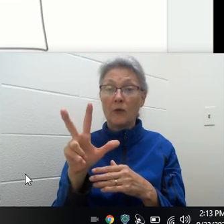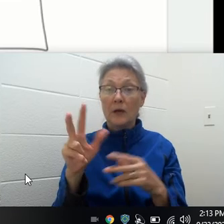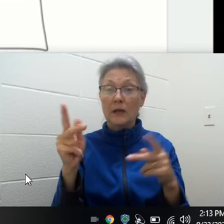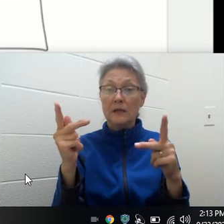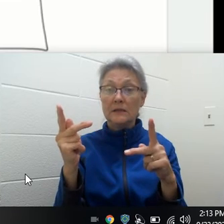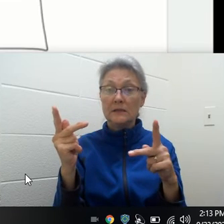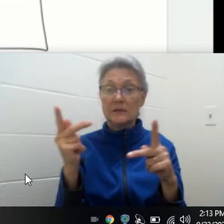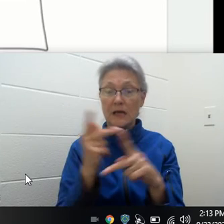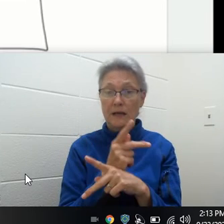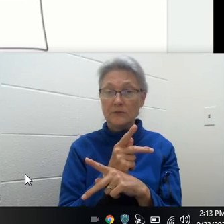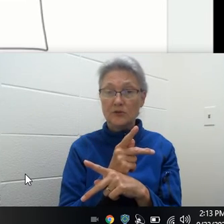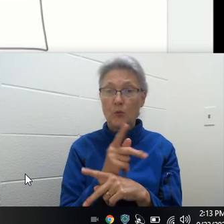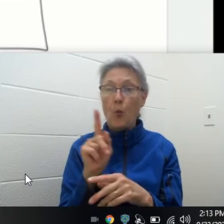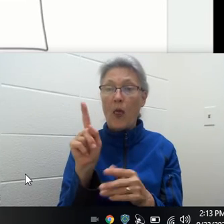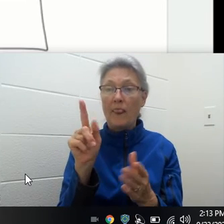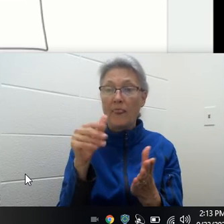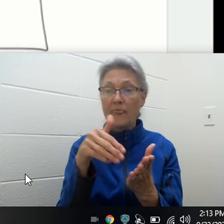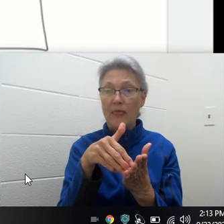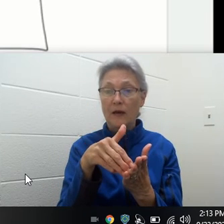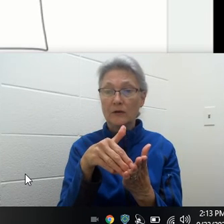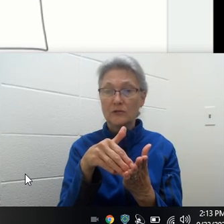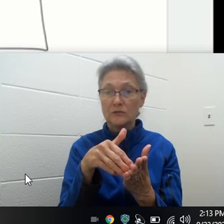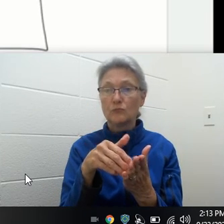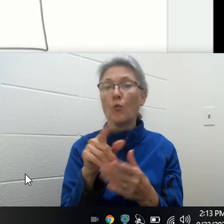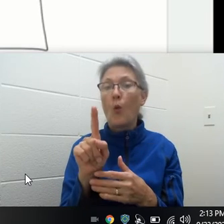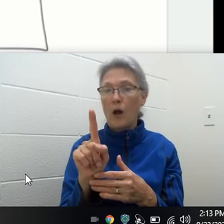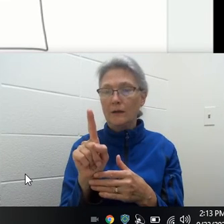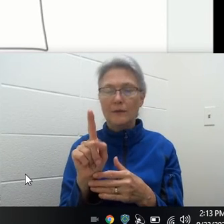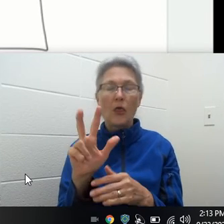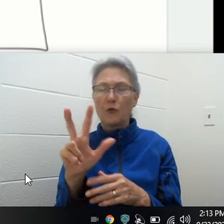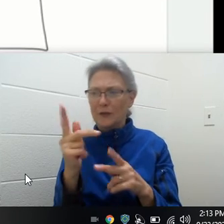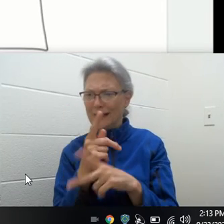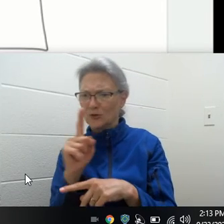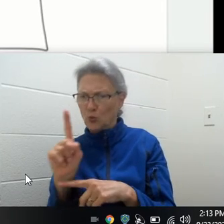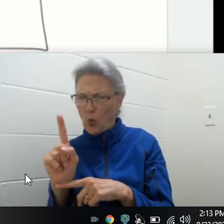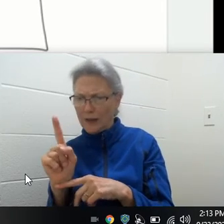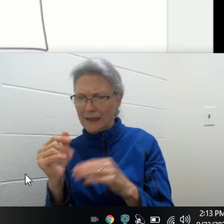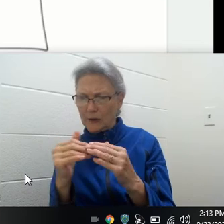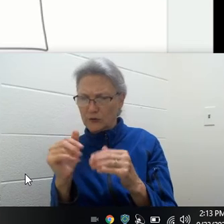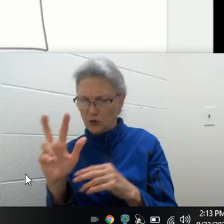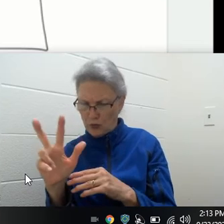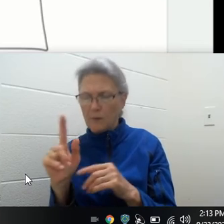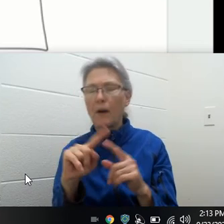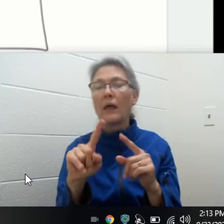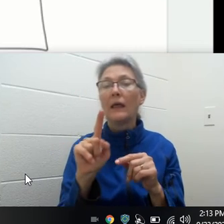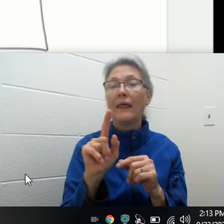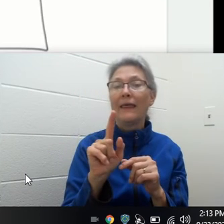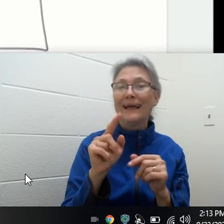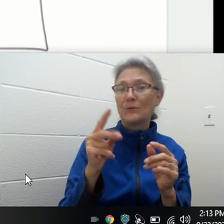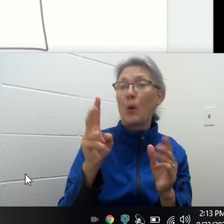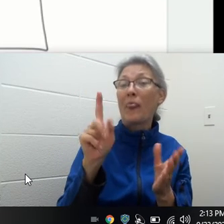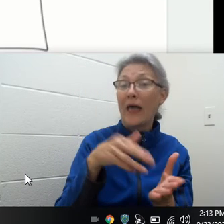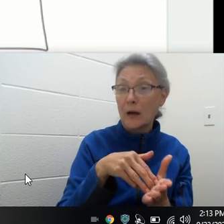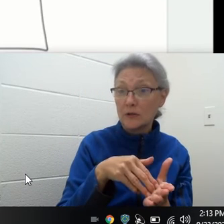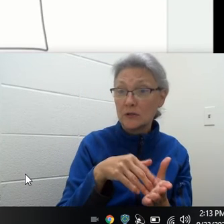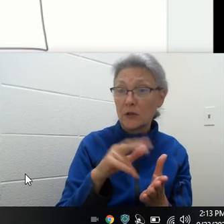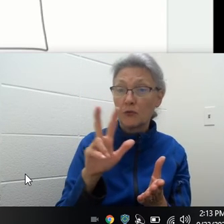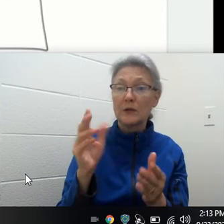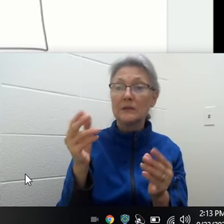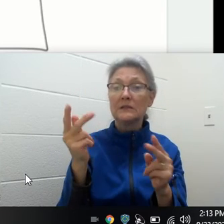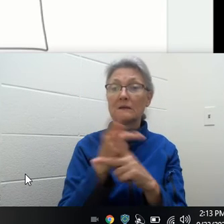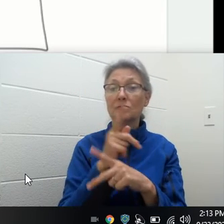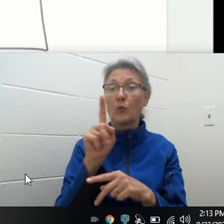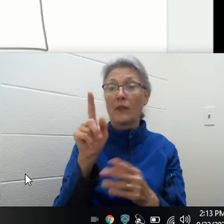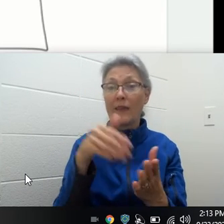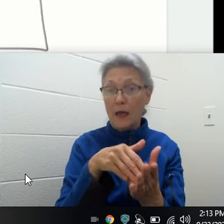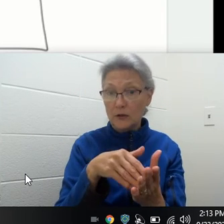3 times 1 is 3, but that says 1,000. So 3 times 1,000